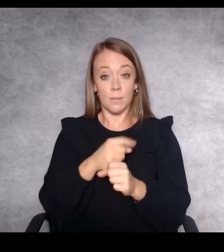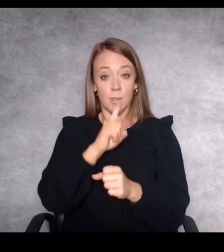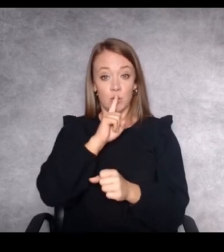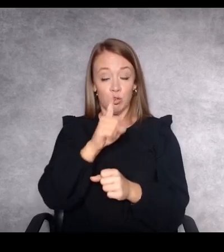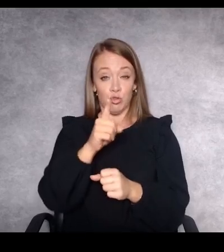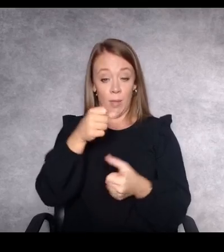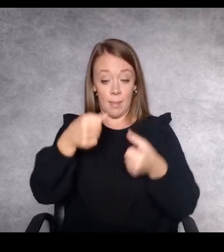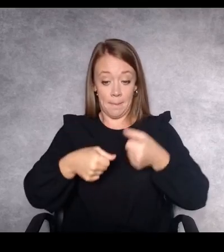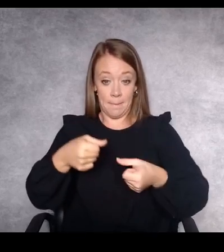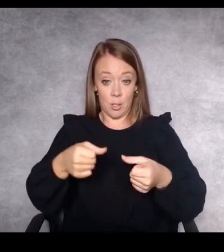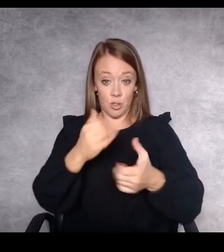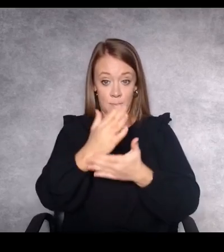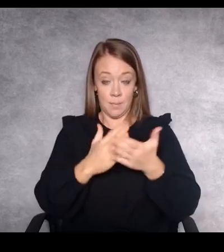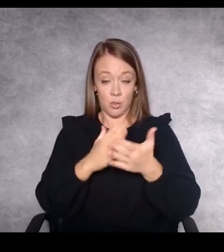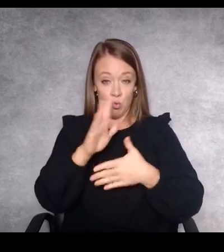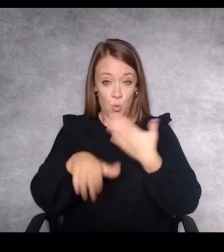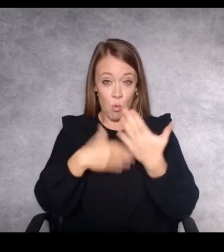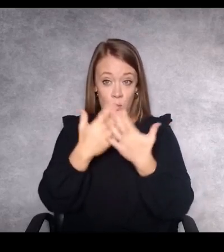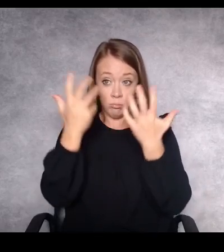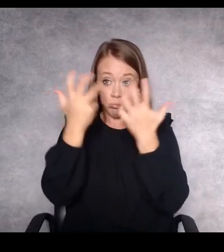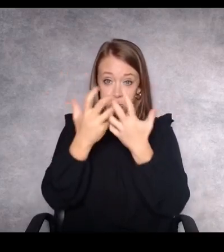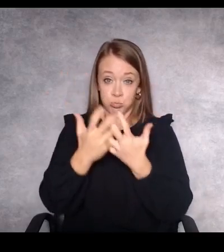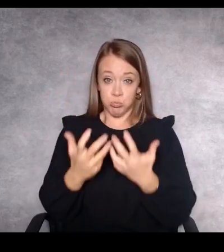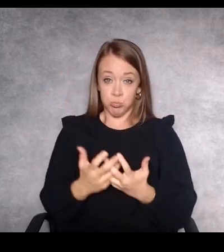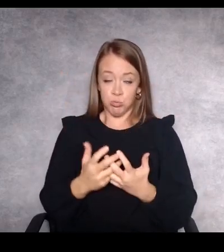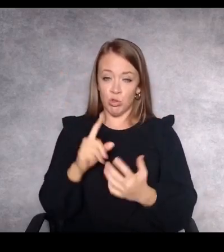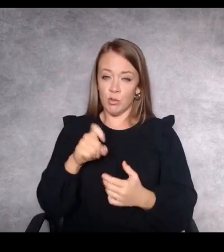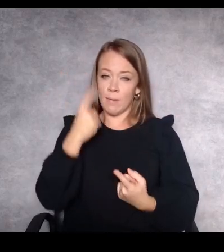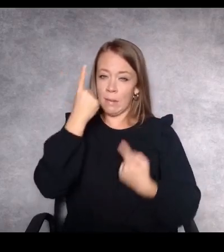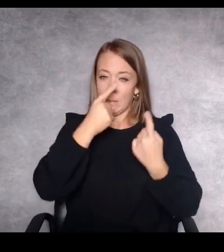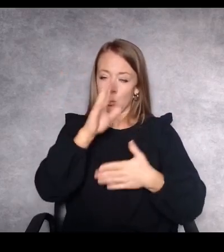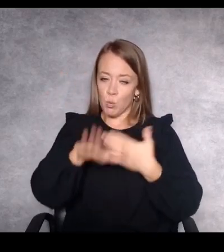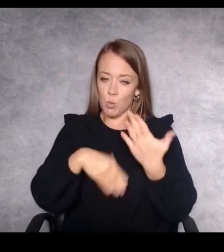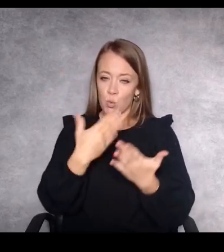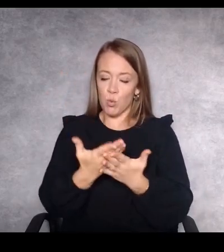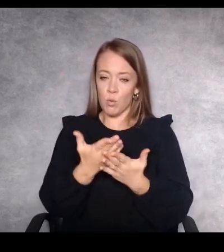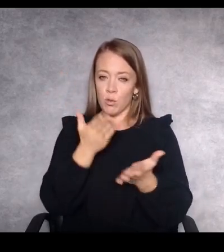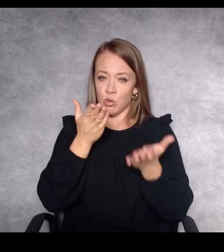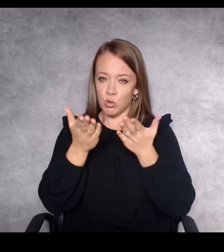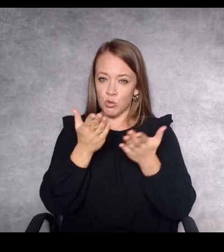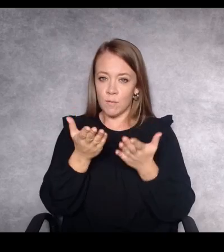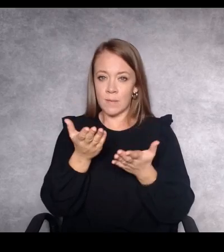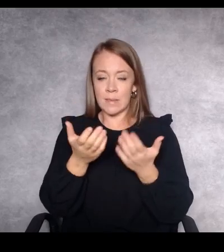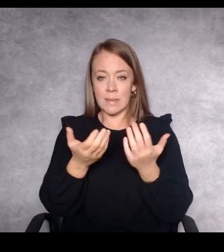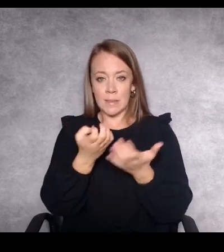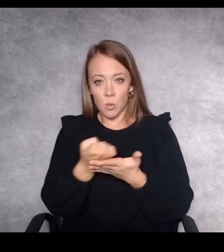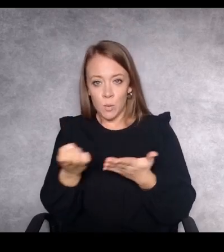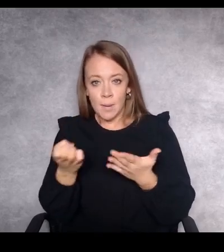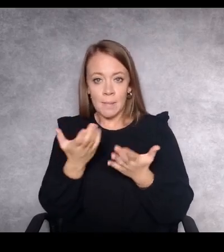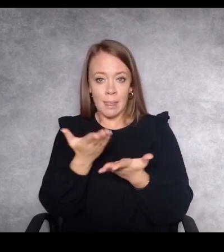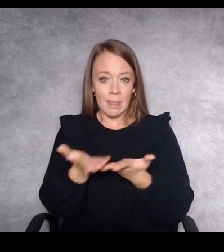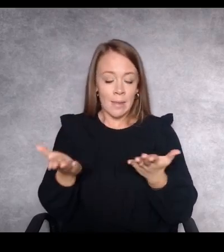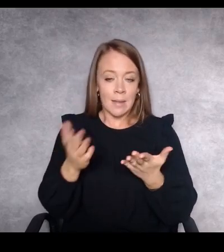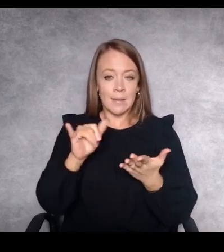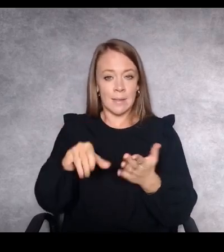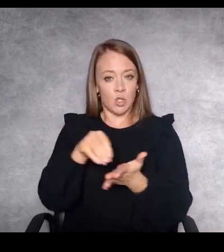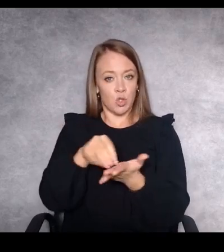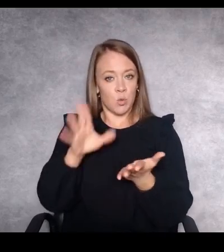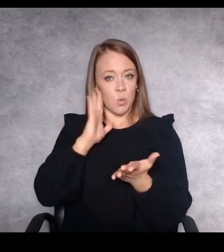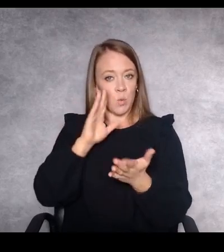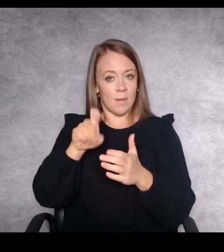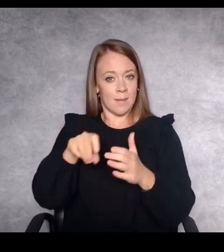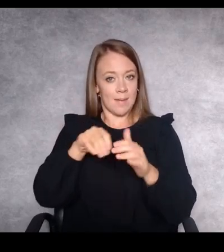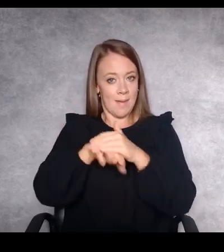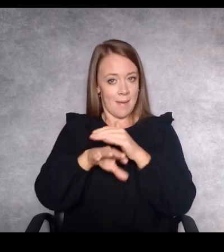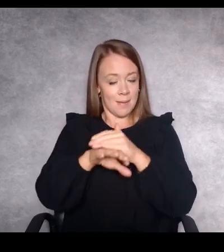our puzzle pieces all fit together, we need to think through all the services and items the student will need to have access to